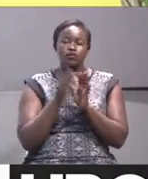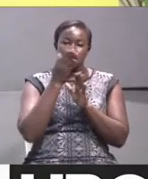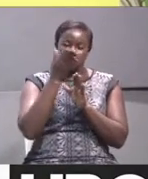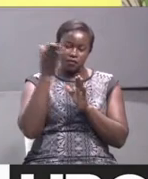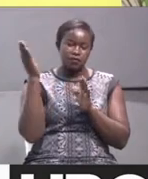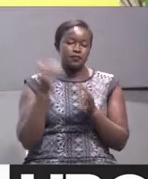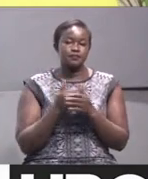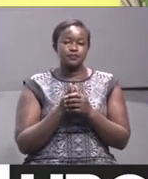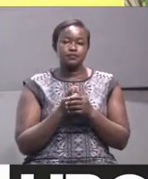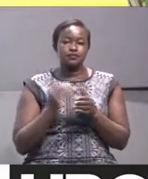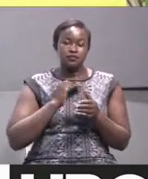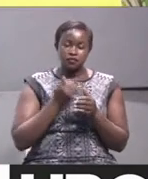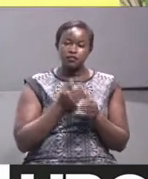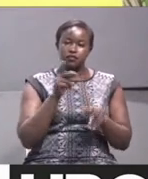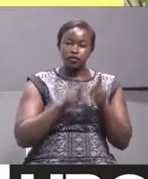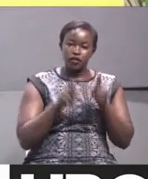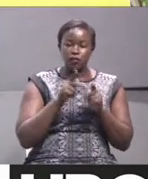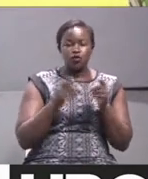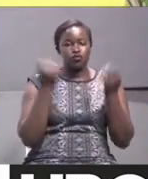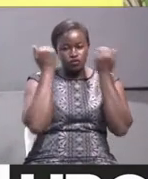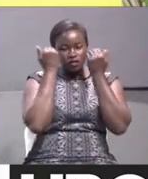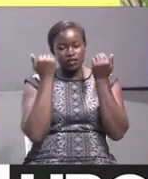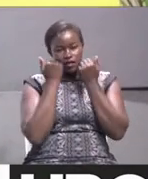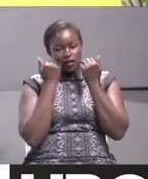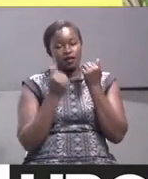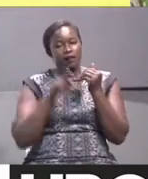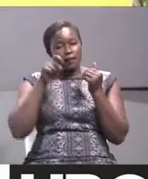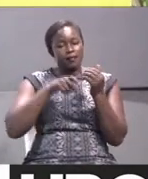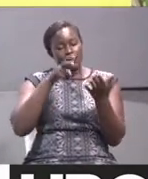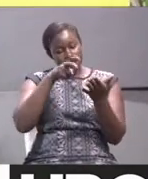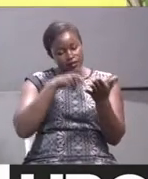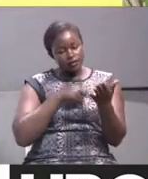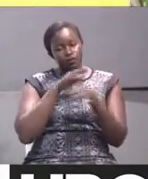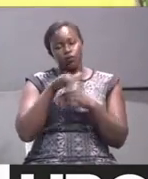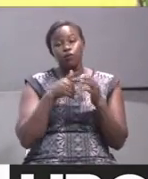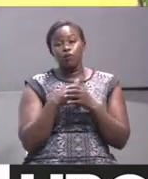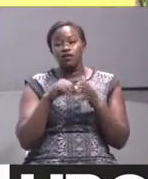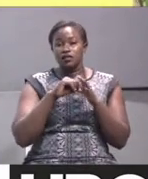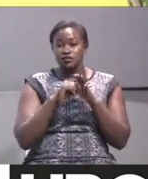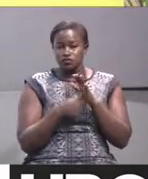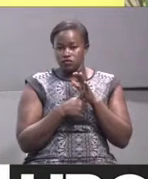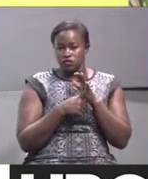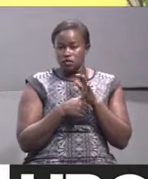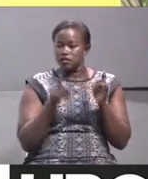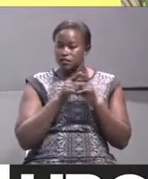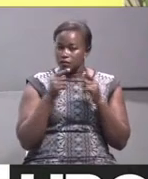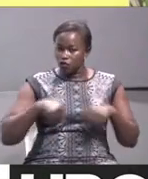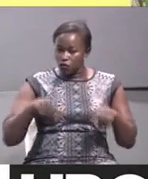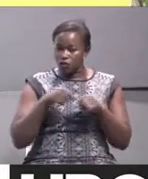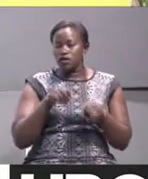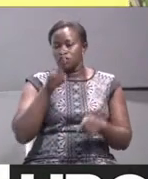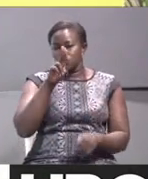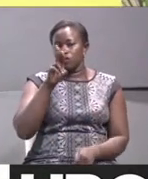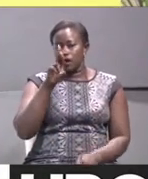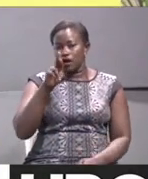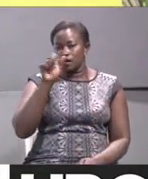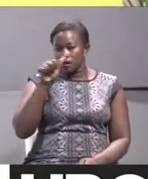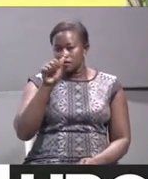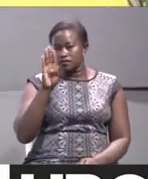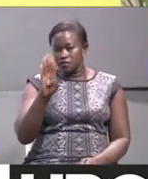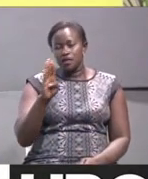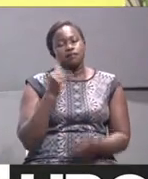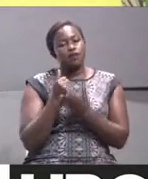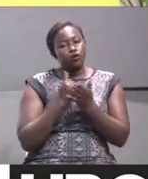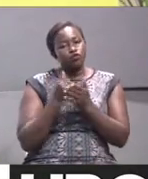our people in the judiciary are going to look into all those issues. And for us as URSB, because